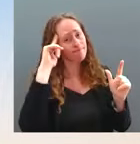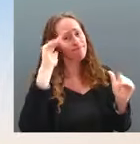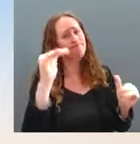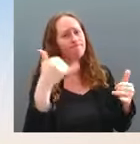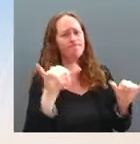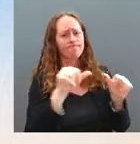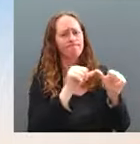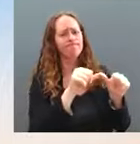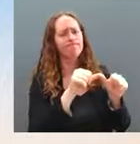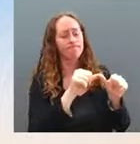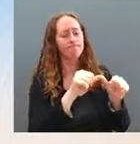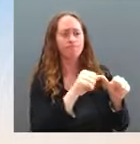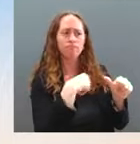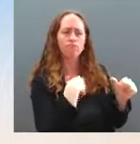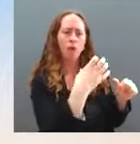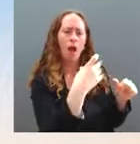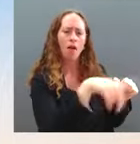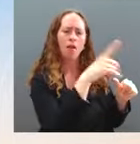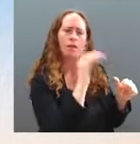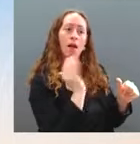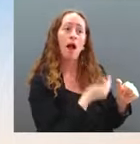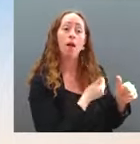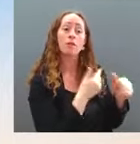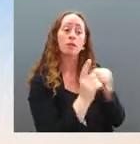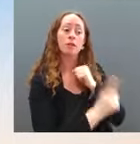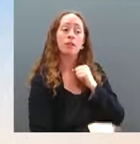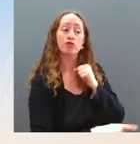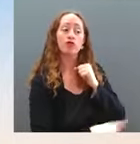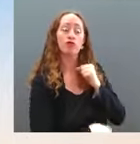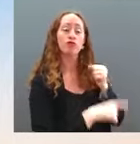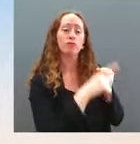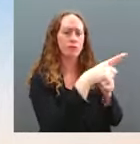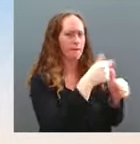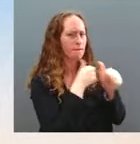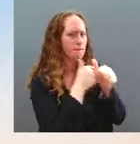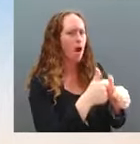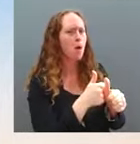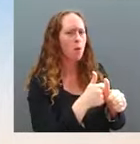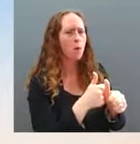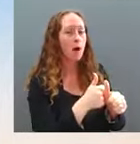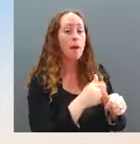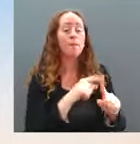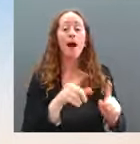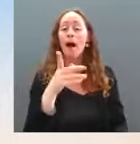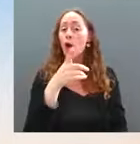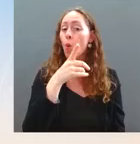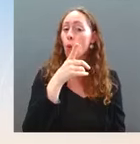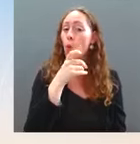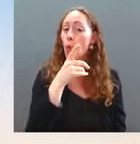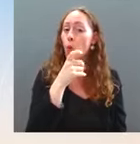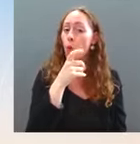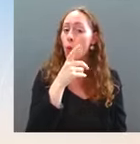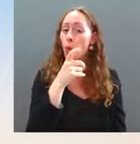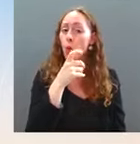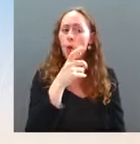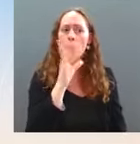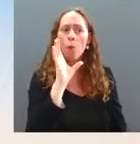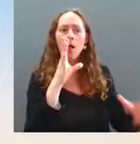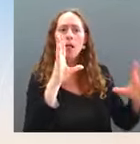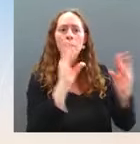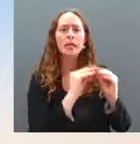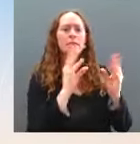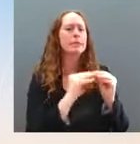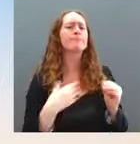Russia. I don't have anything to predict in terms of which channel it will happen through next, but certainly I would expect there will be ongoing and continued